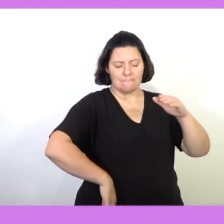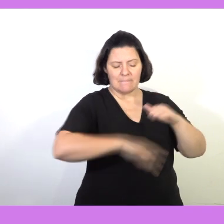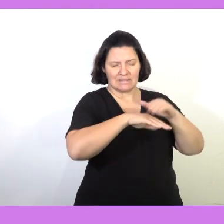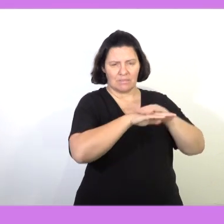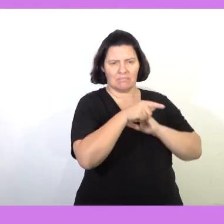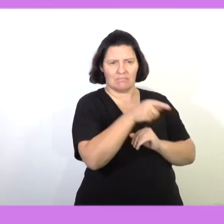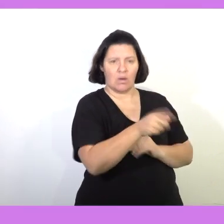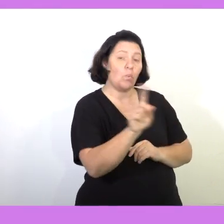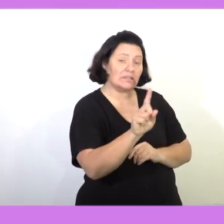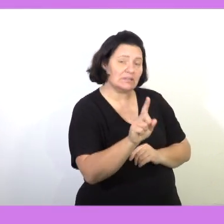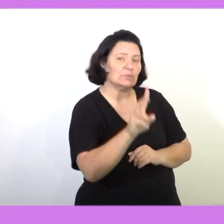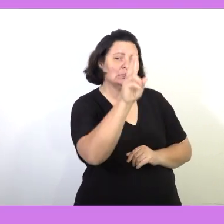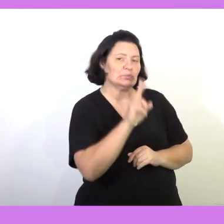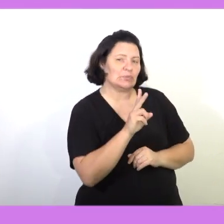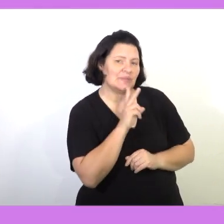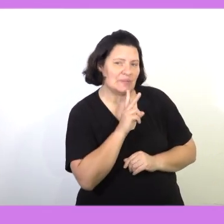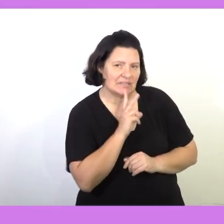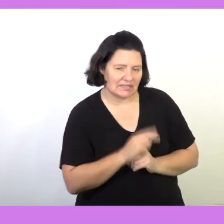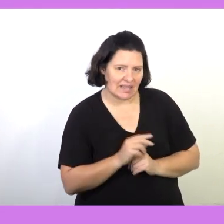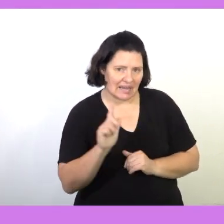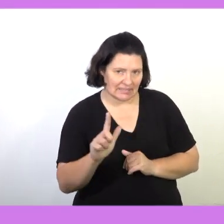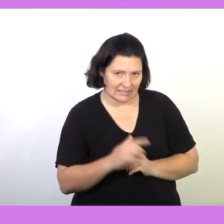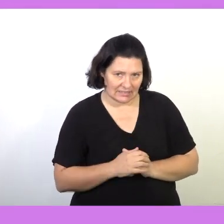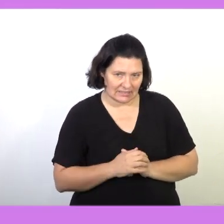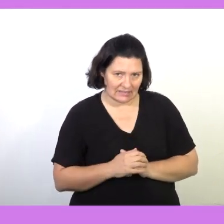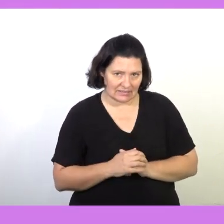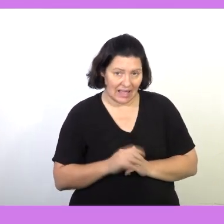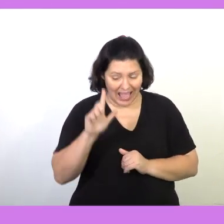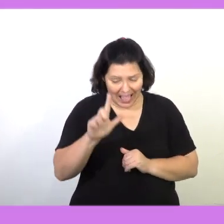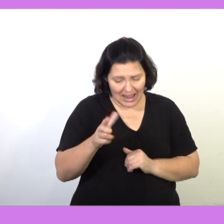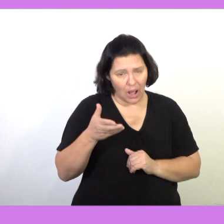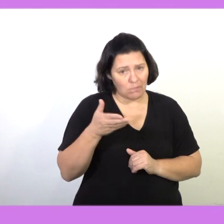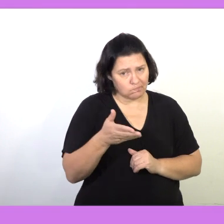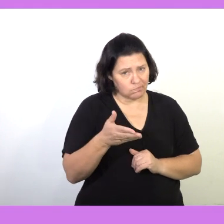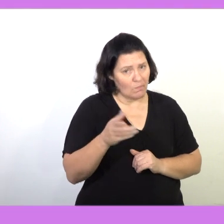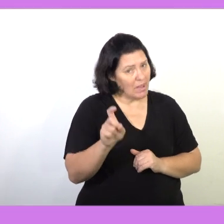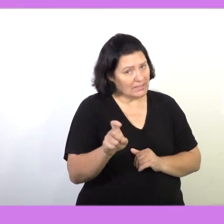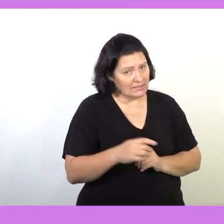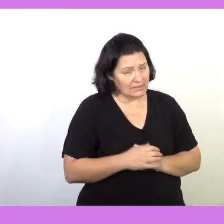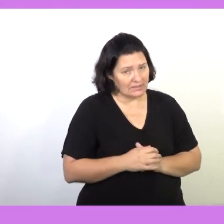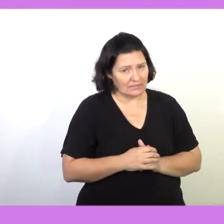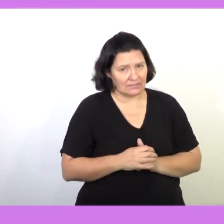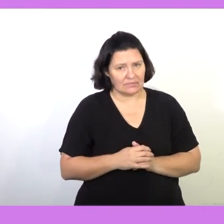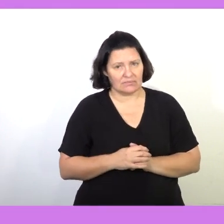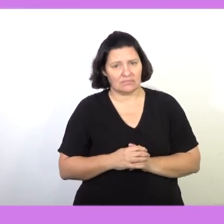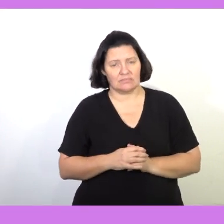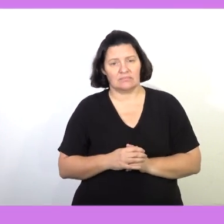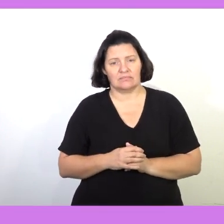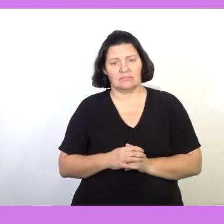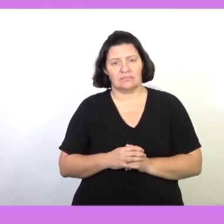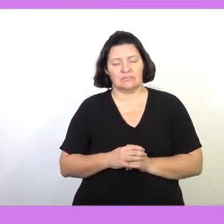the tank? It is there, which is 2,000. Don't forget to put your units, which